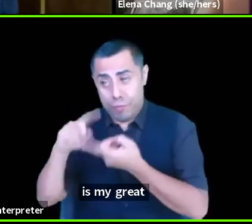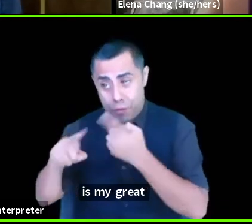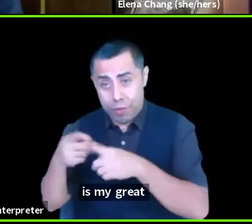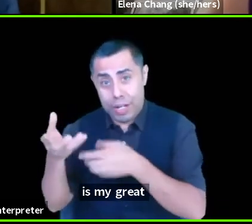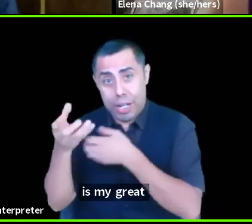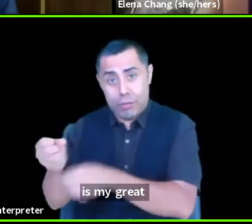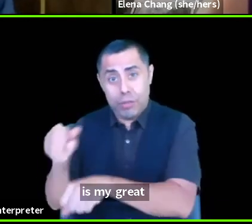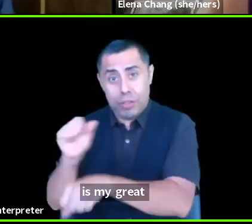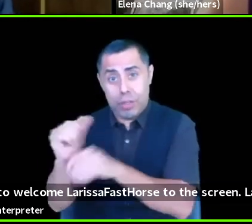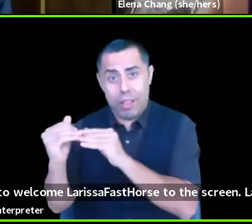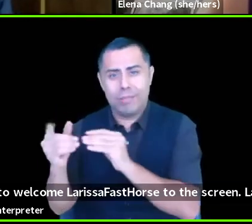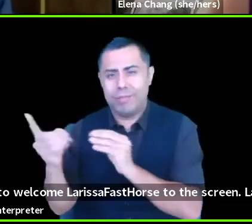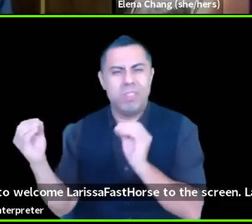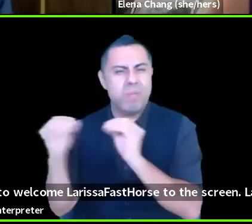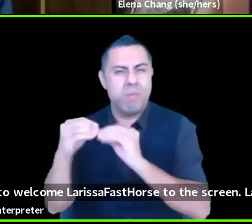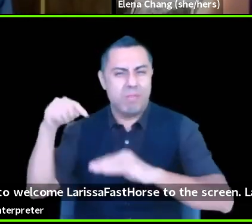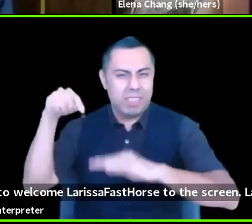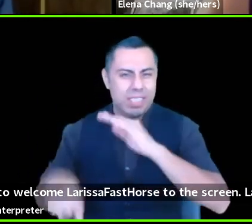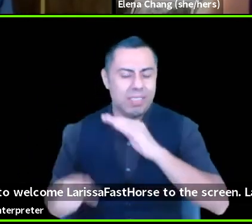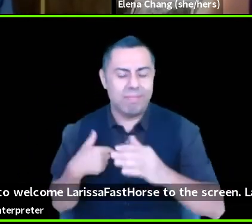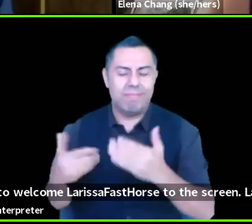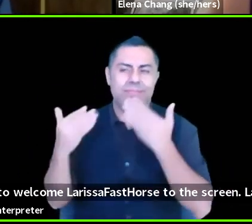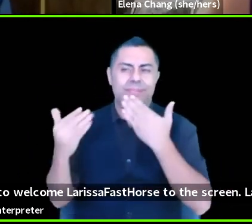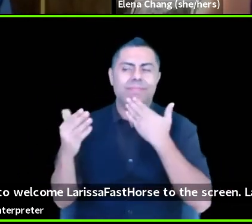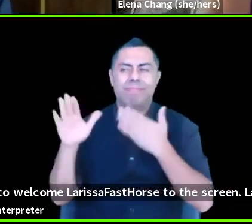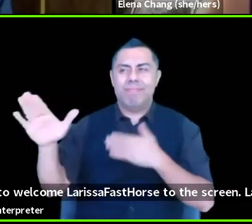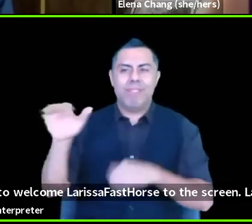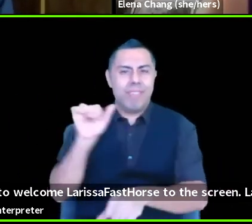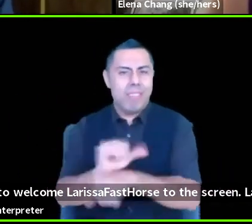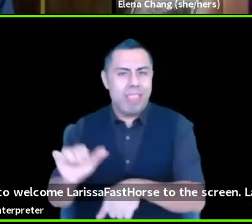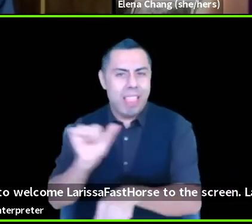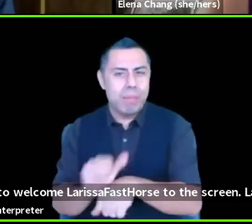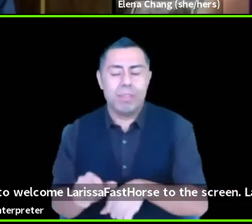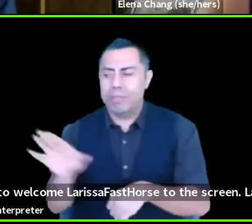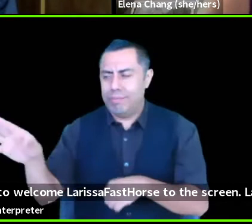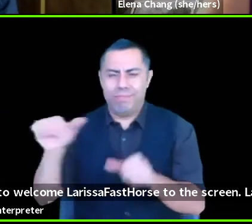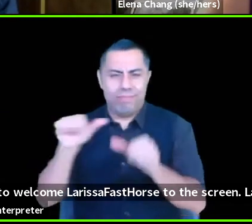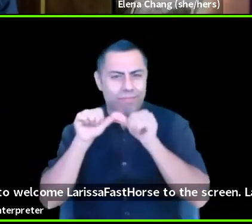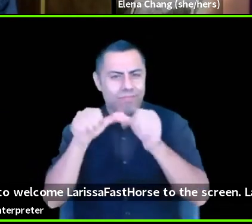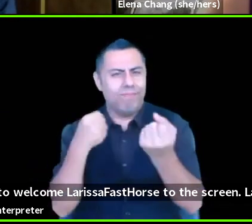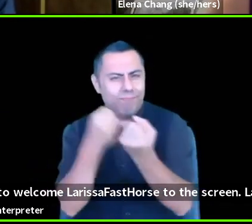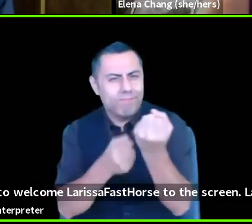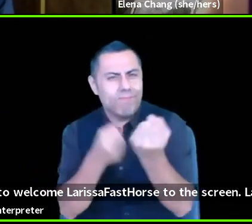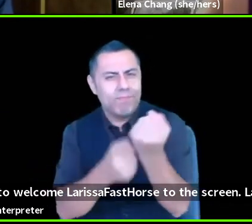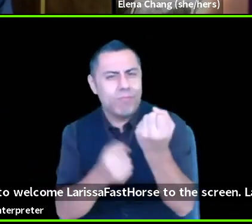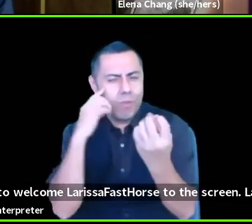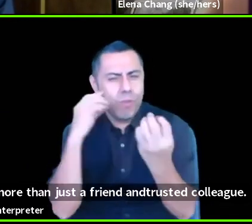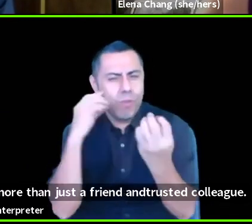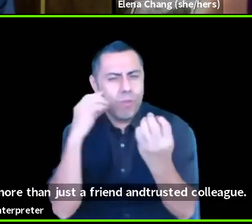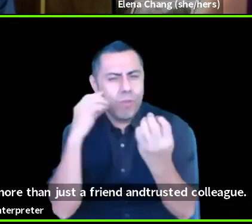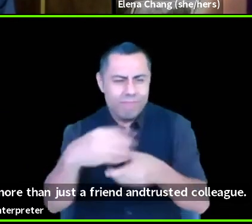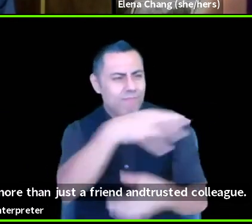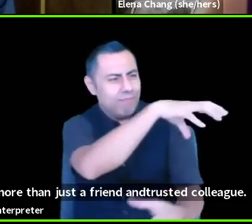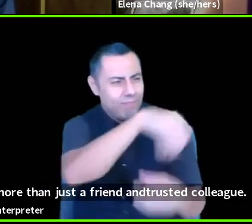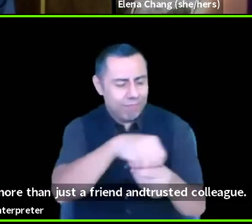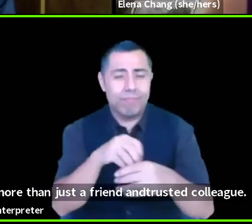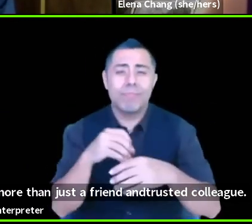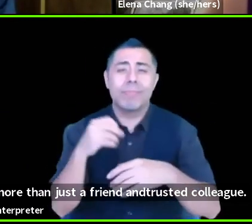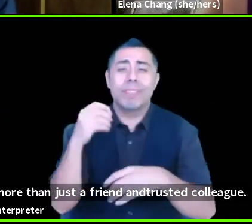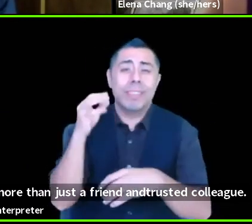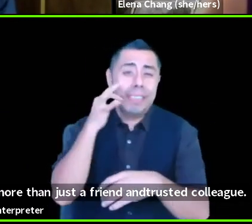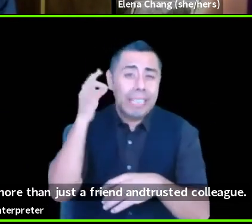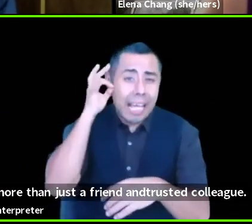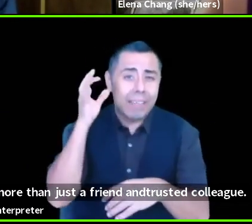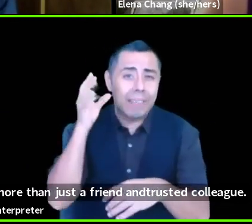labor, her continued advocacy for larger inclusion of Native and Indigenous colleagues, as well as for her